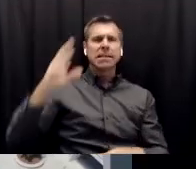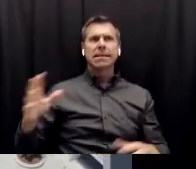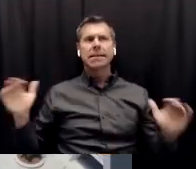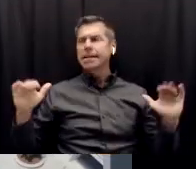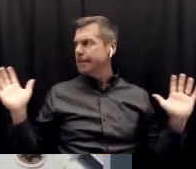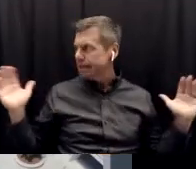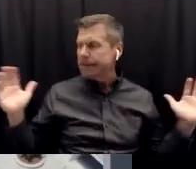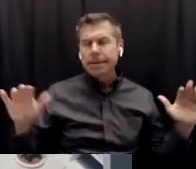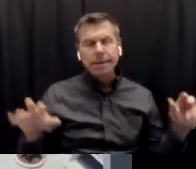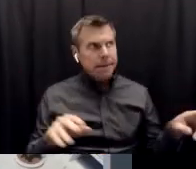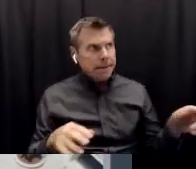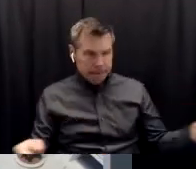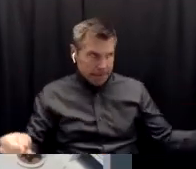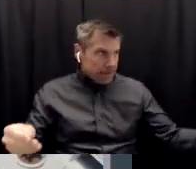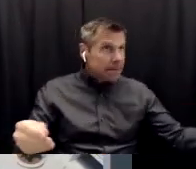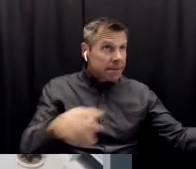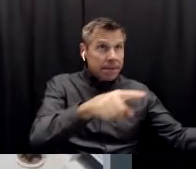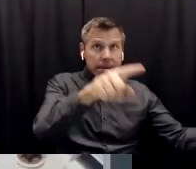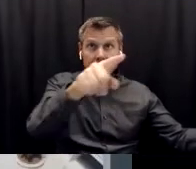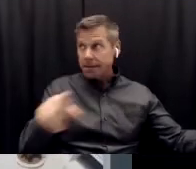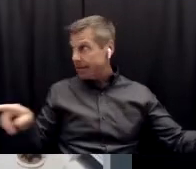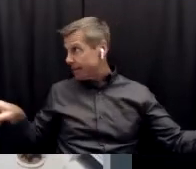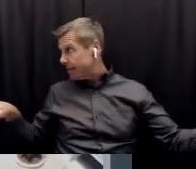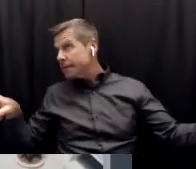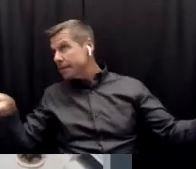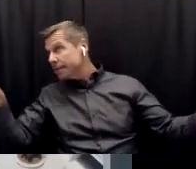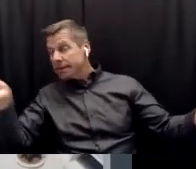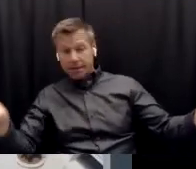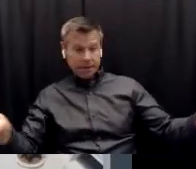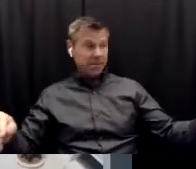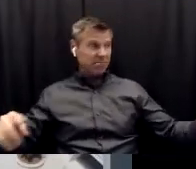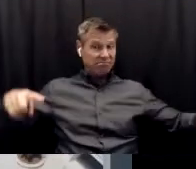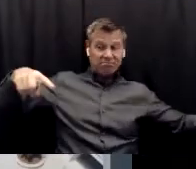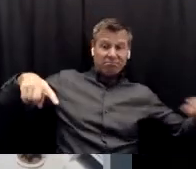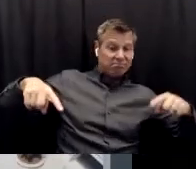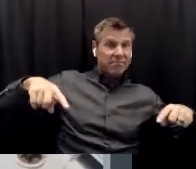you familiarize yourself with the environment and make note of any possible obstructions.